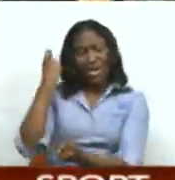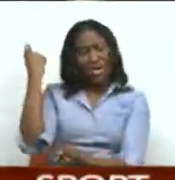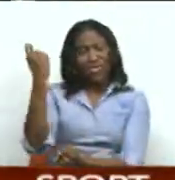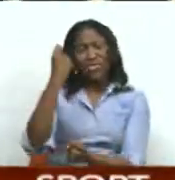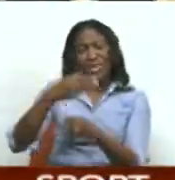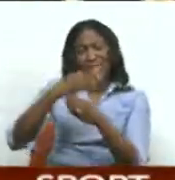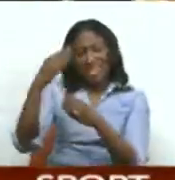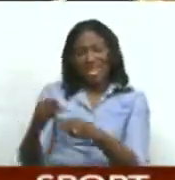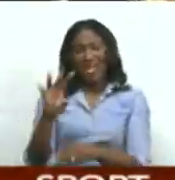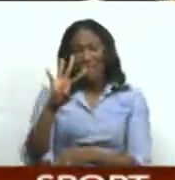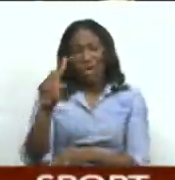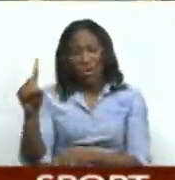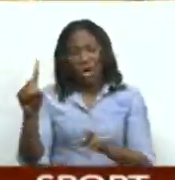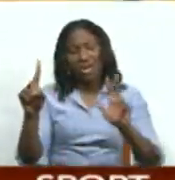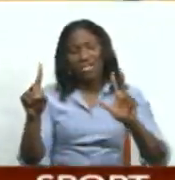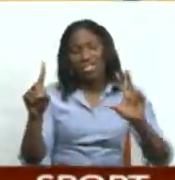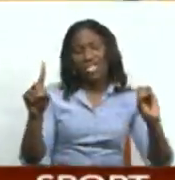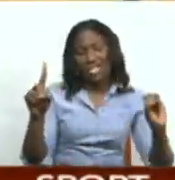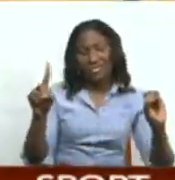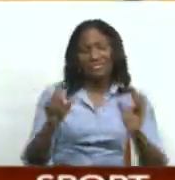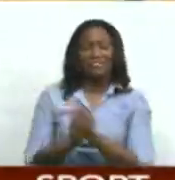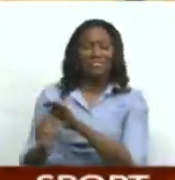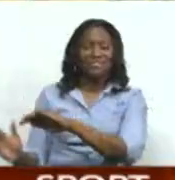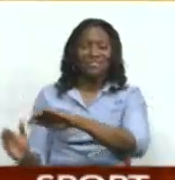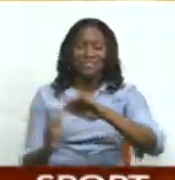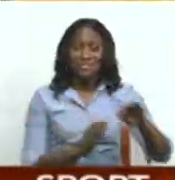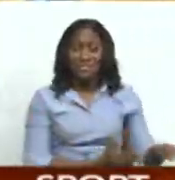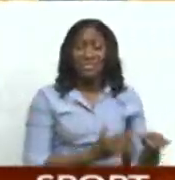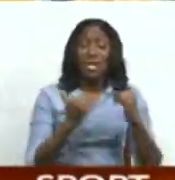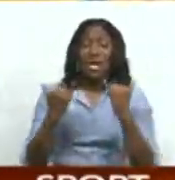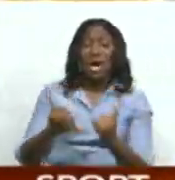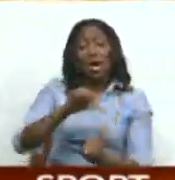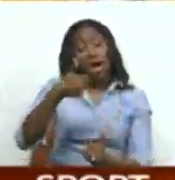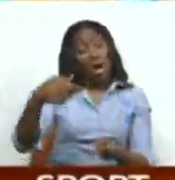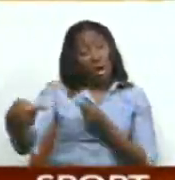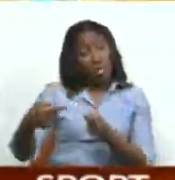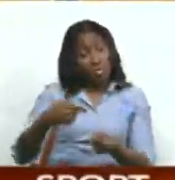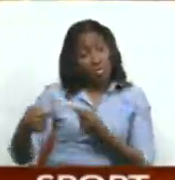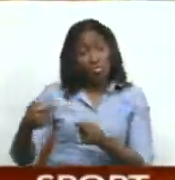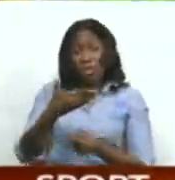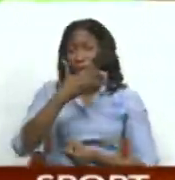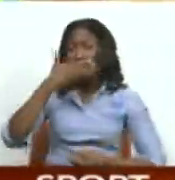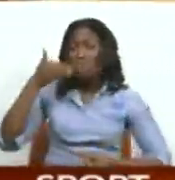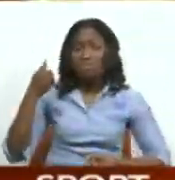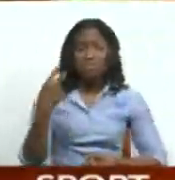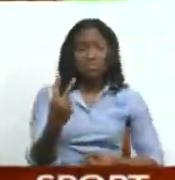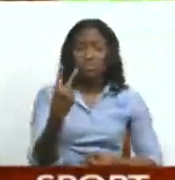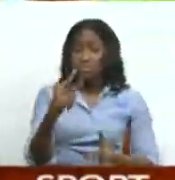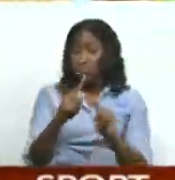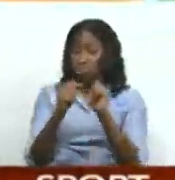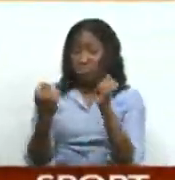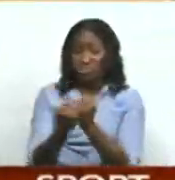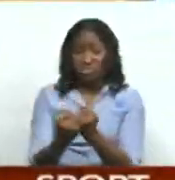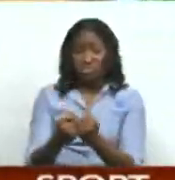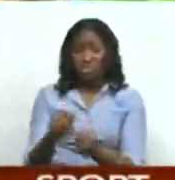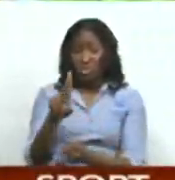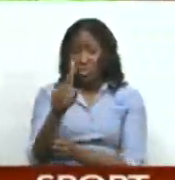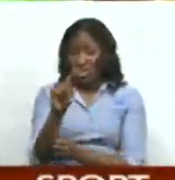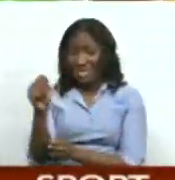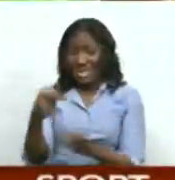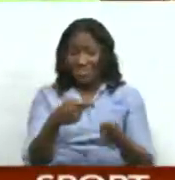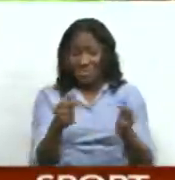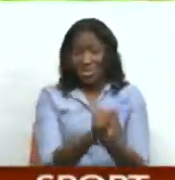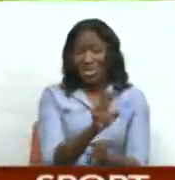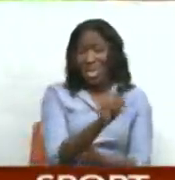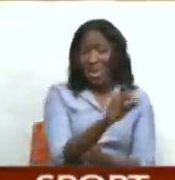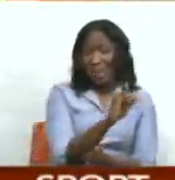end, 41-30. In the Premiership Division, the top two clashed, UTT in red taking on MIC